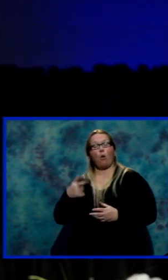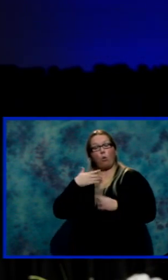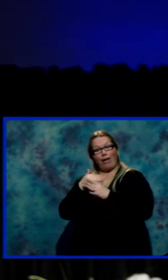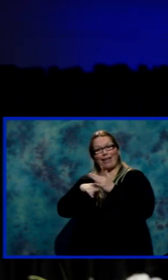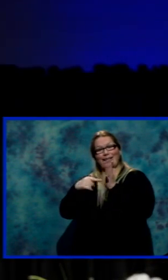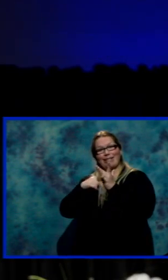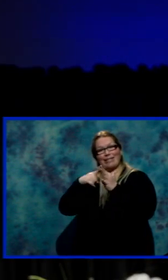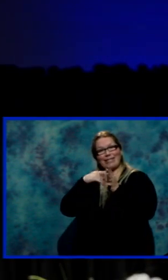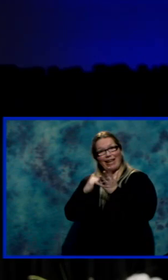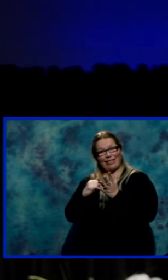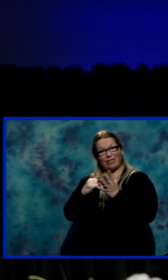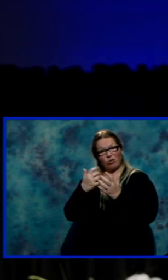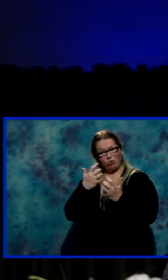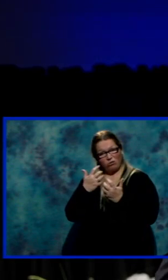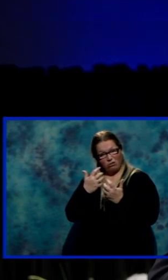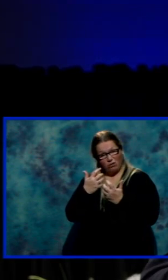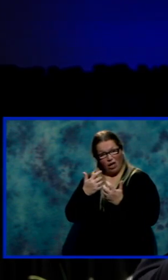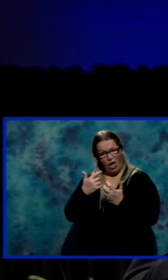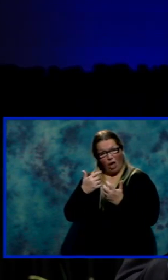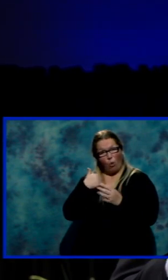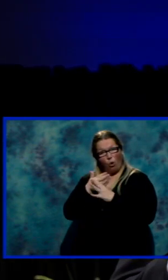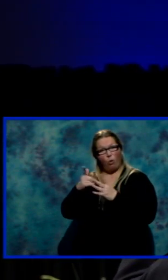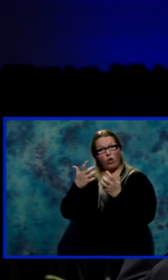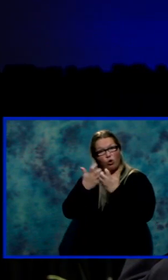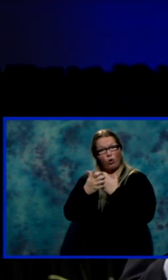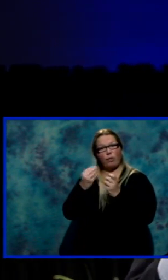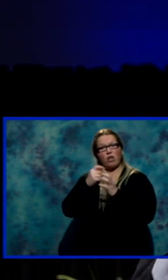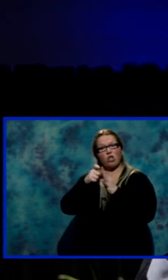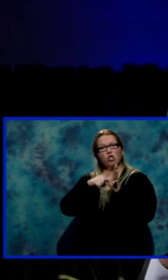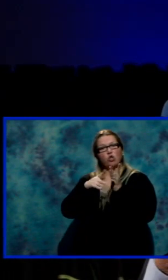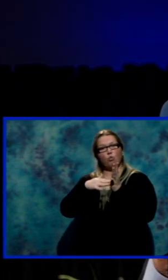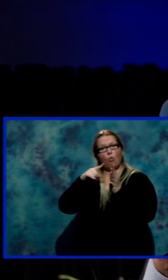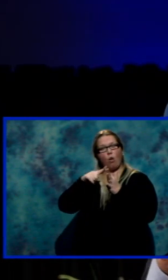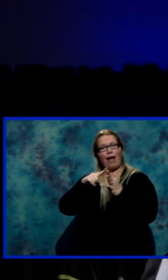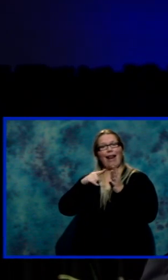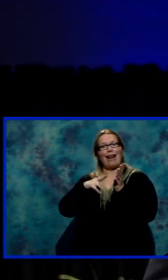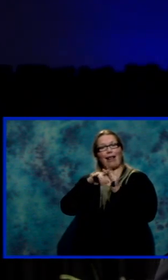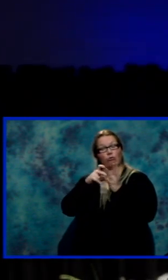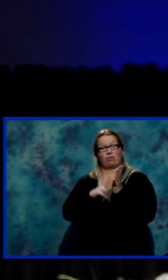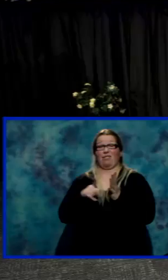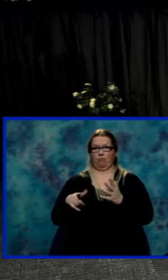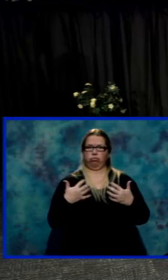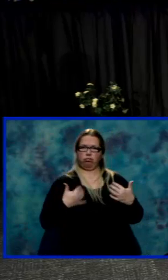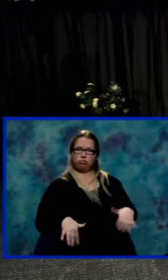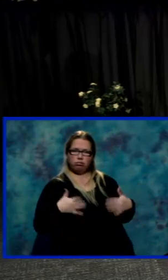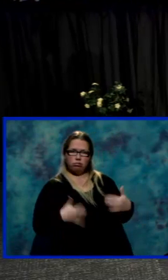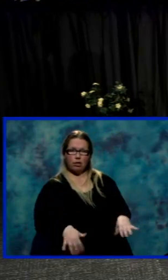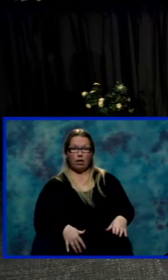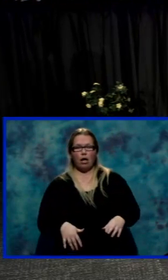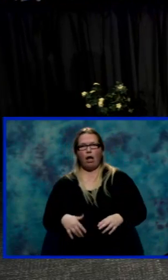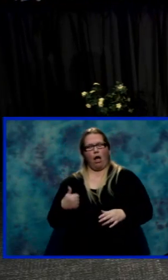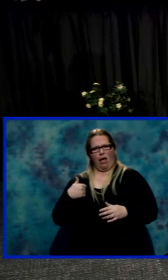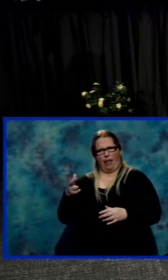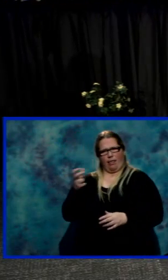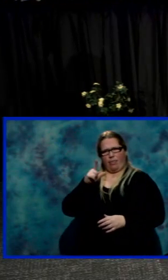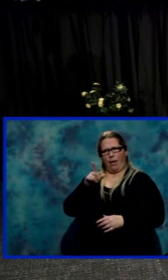then went up to Andrews University for the master's degree and worked with Dwight Nelson for 2.5 years. Well, that would have been a privilege. Man, sitting at that man's feet and listening to the